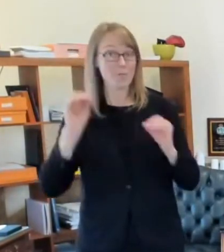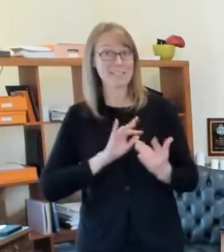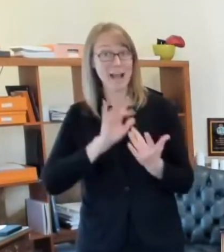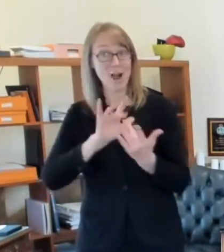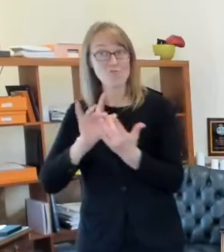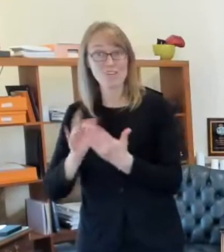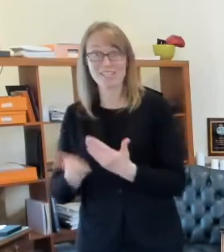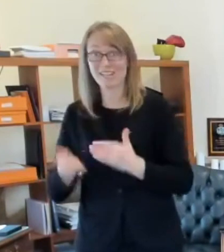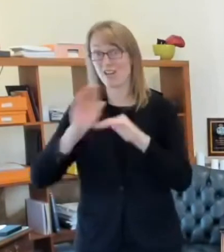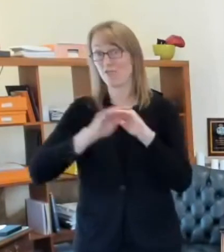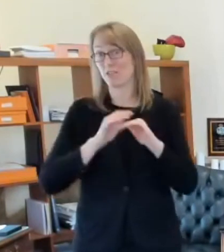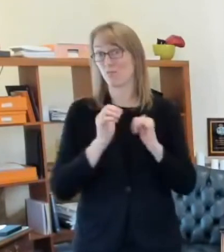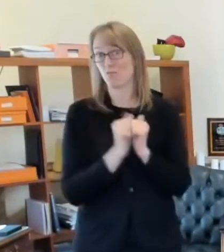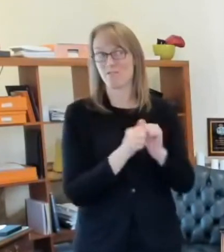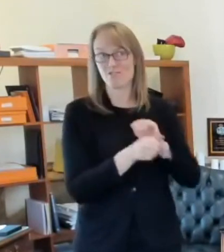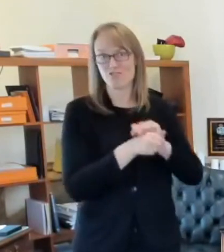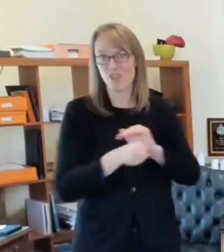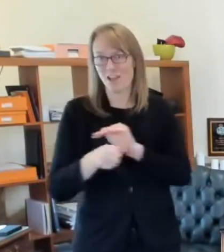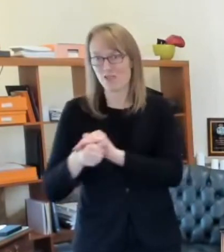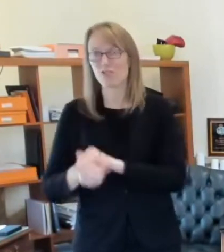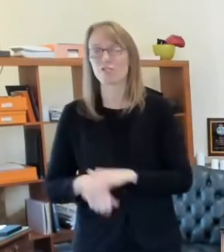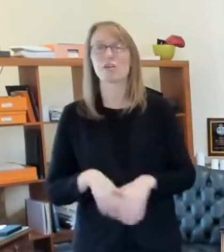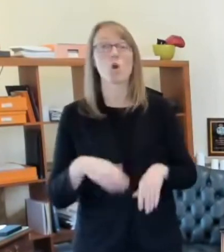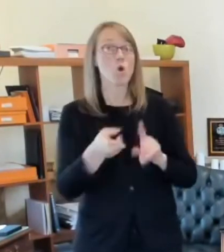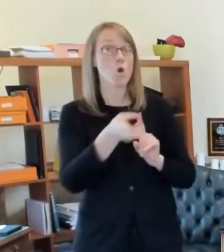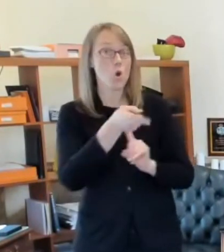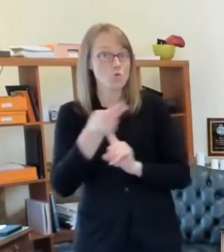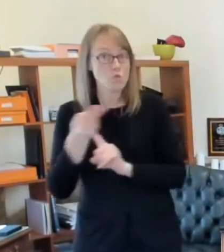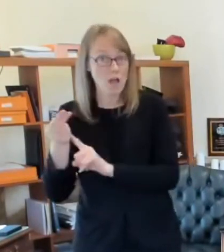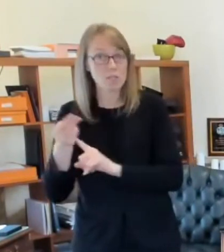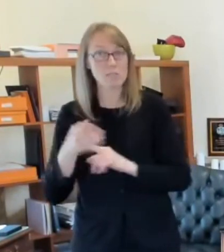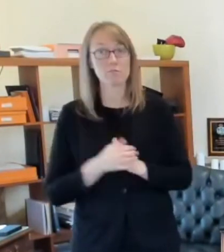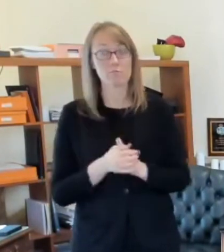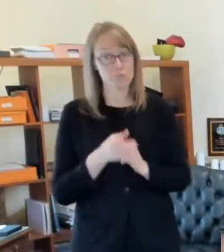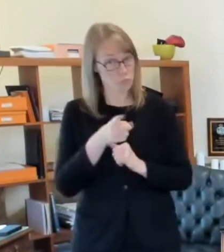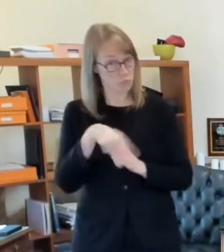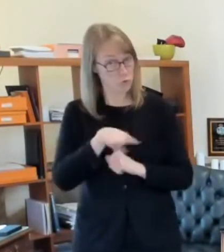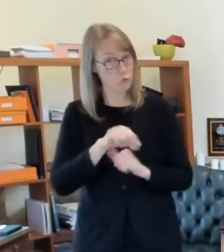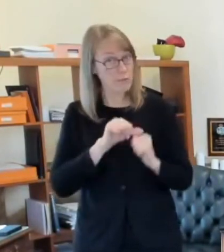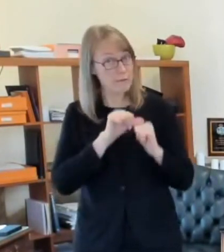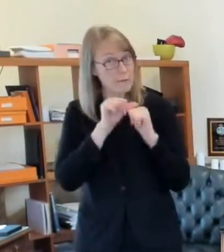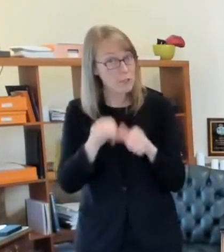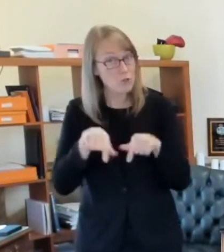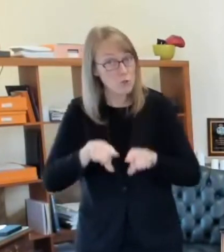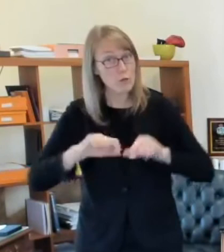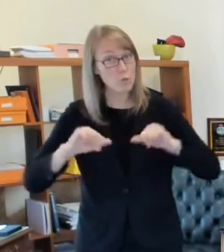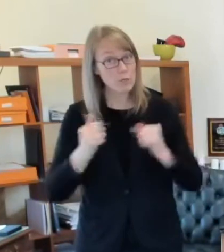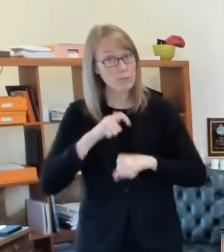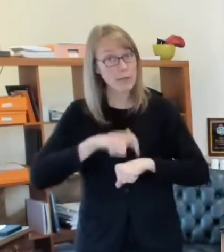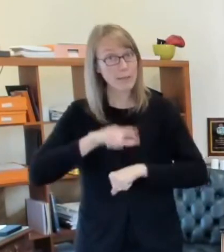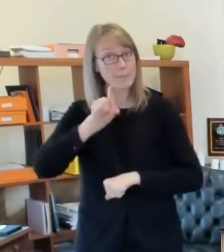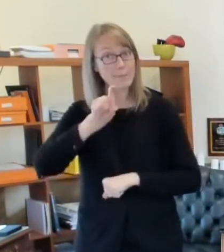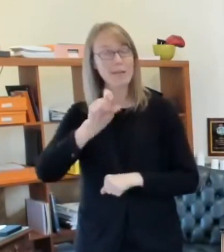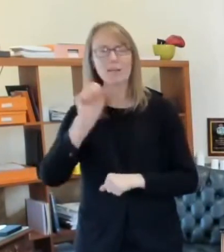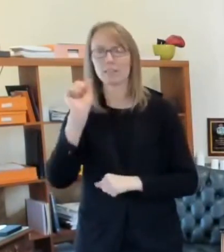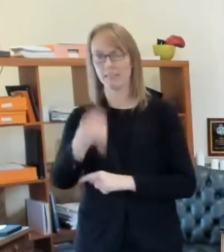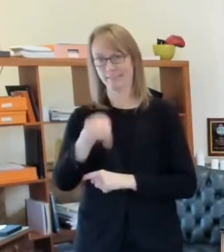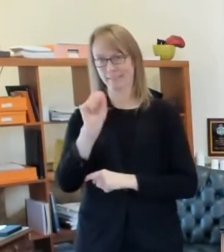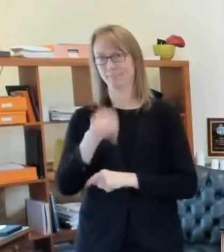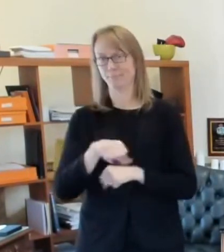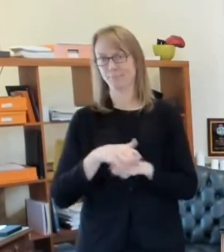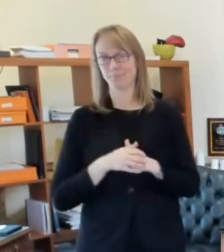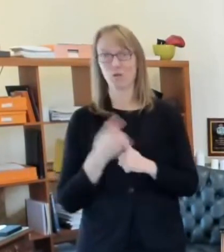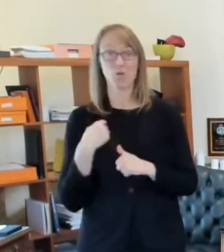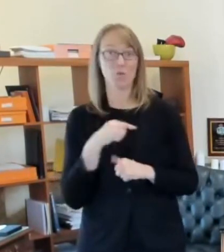motels. Is that continuing through the cold and helping to provide shelter during the winter? It is, absolutely. We added